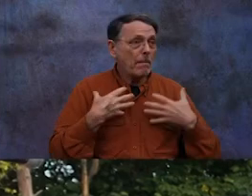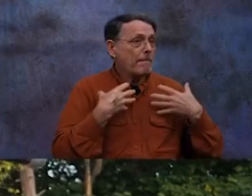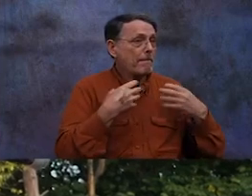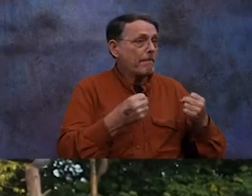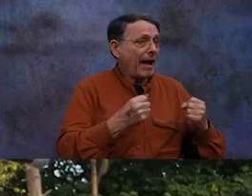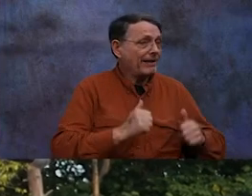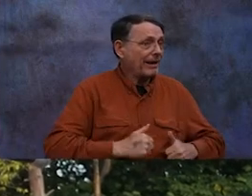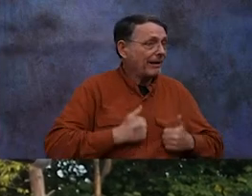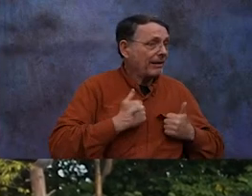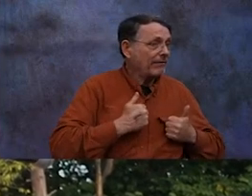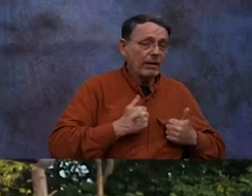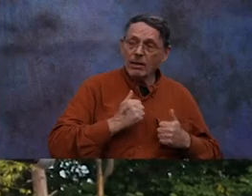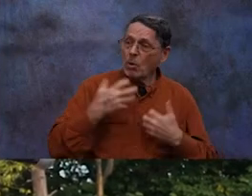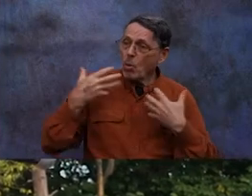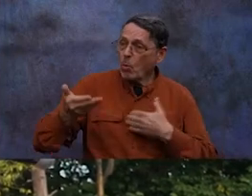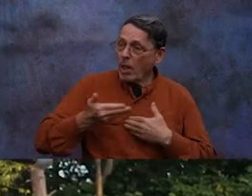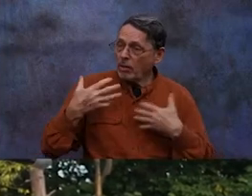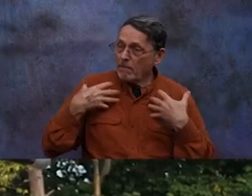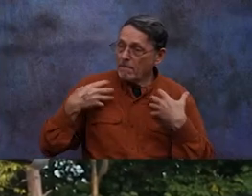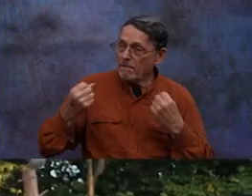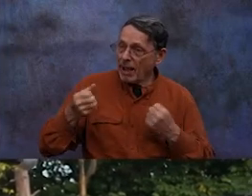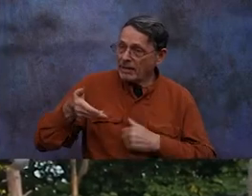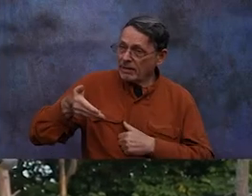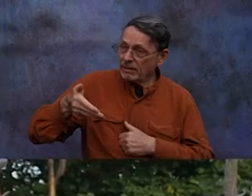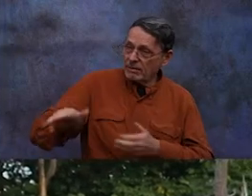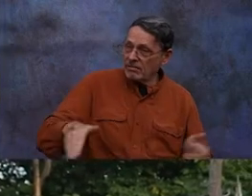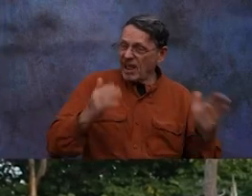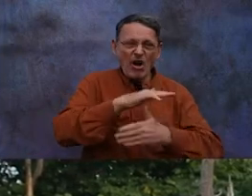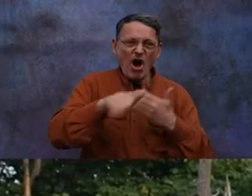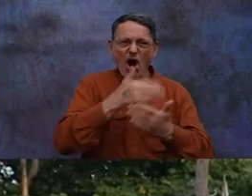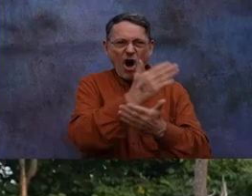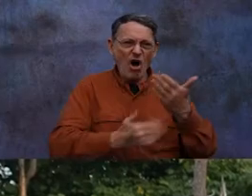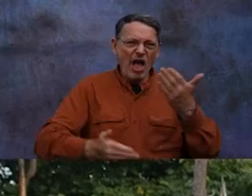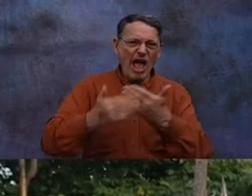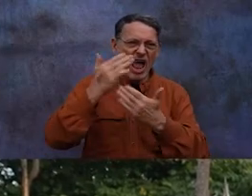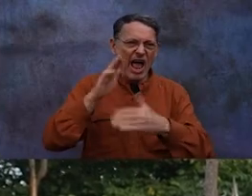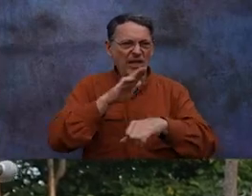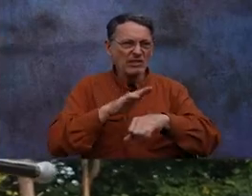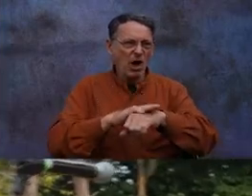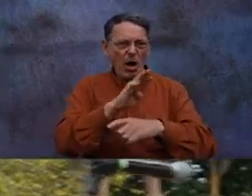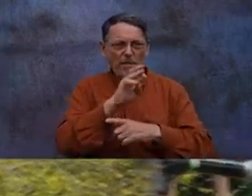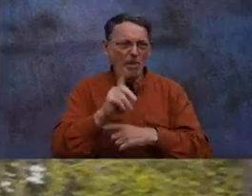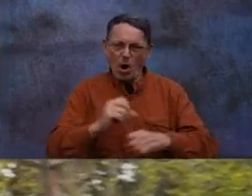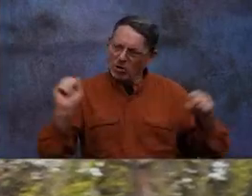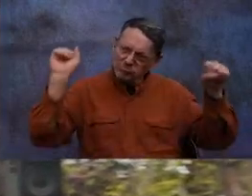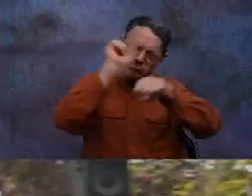Welcome, mighty living. Welcome, mighty dead. All hands on board.